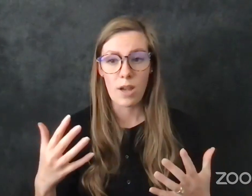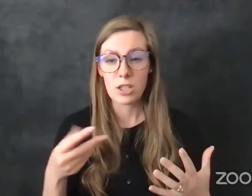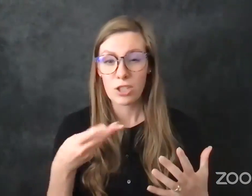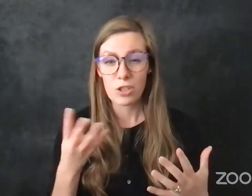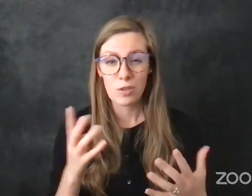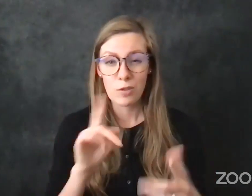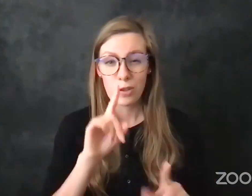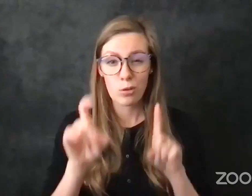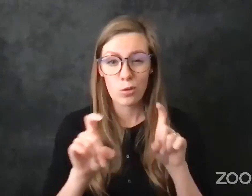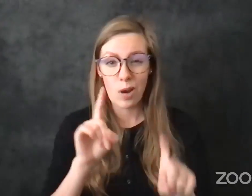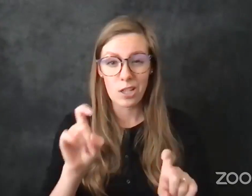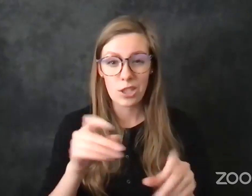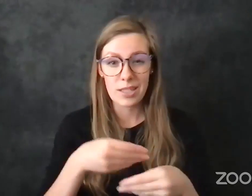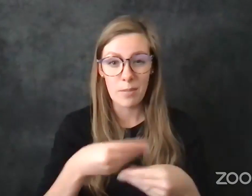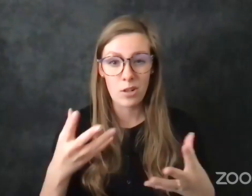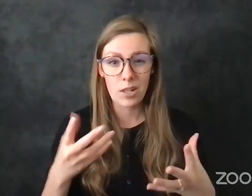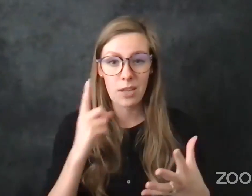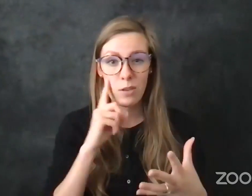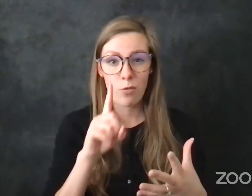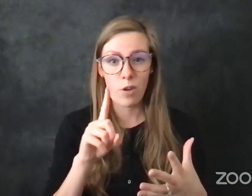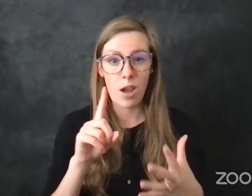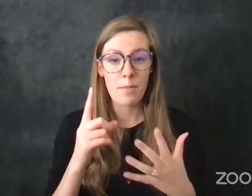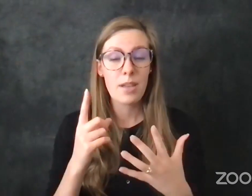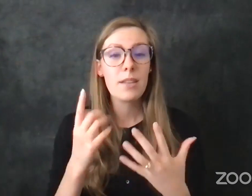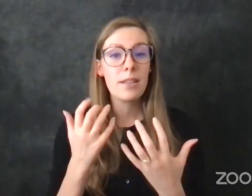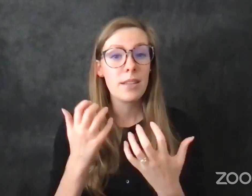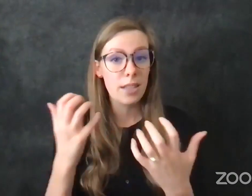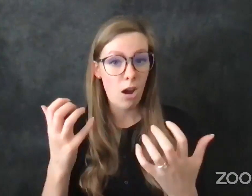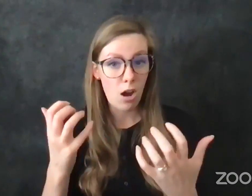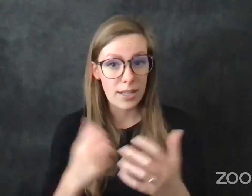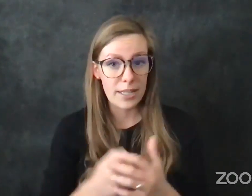you just from our audience, if you will.